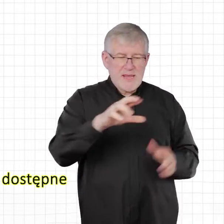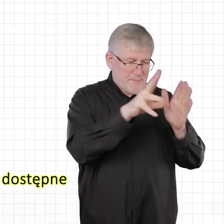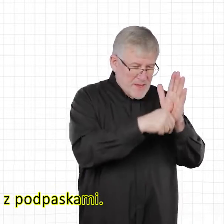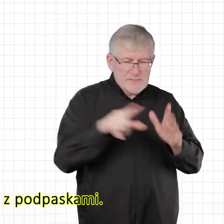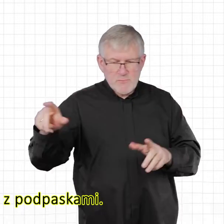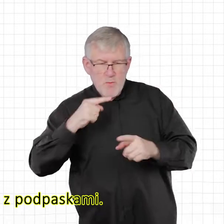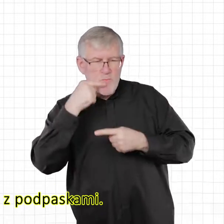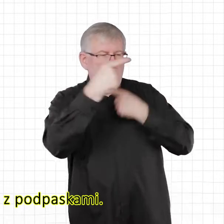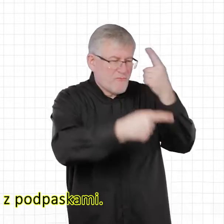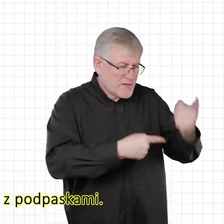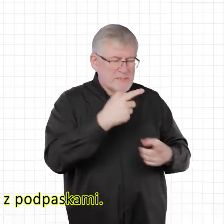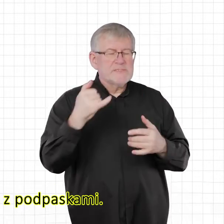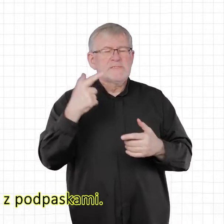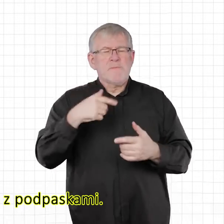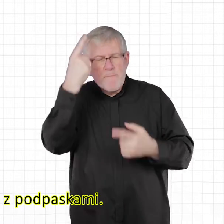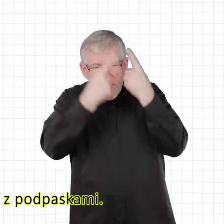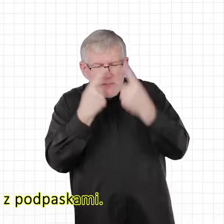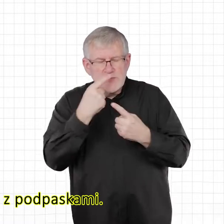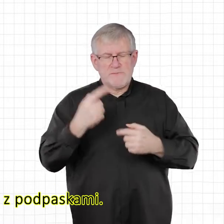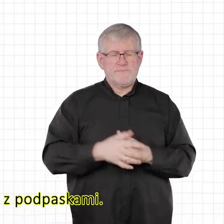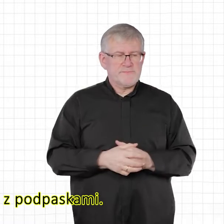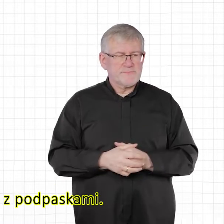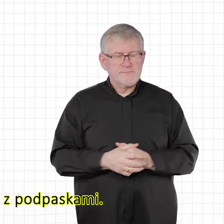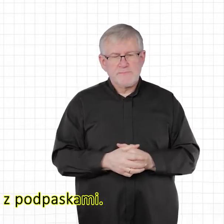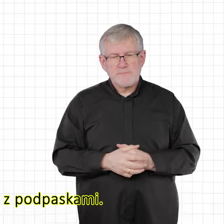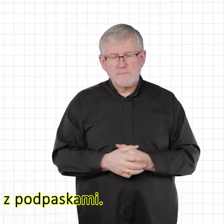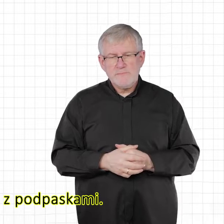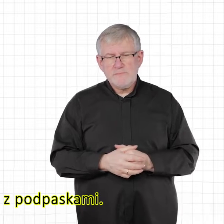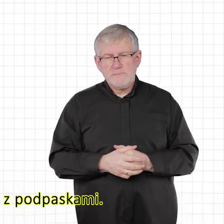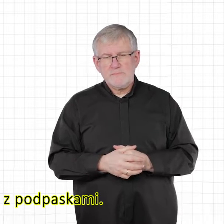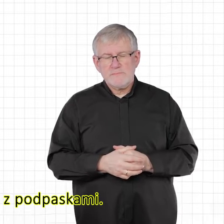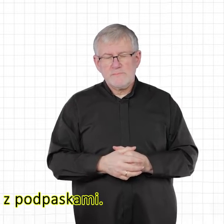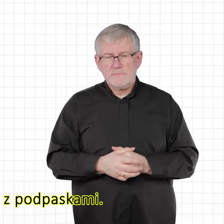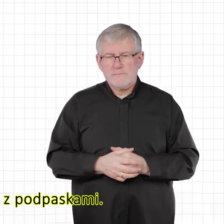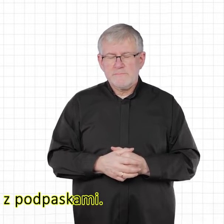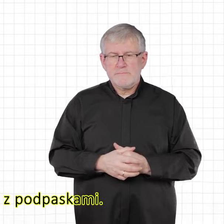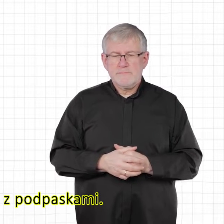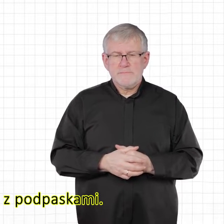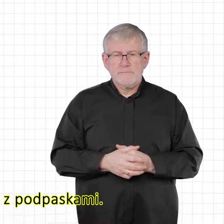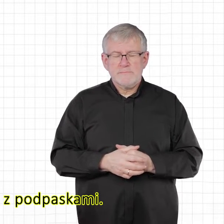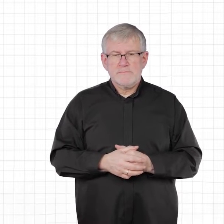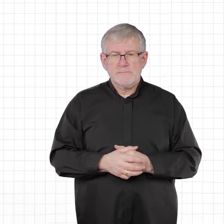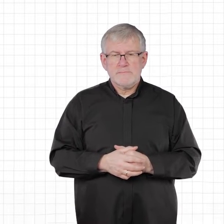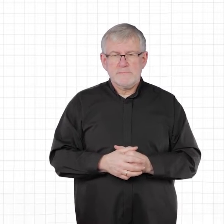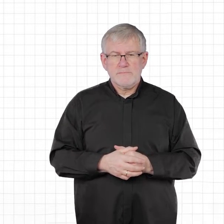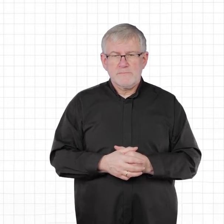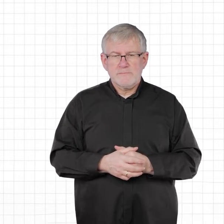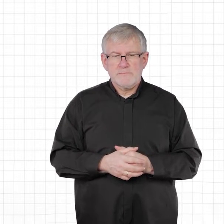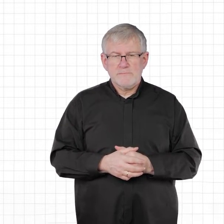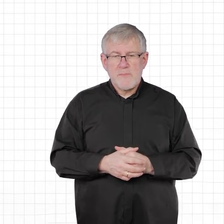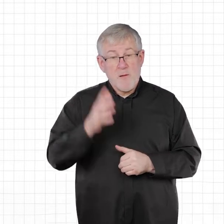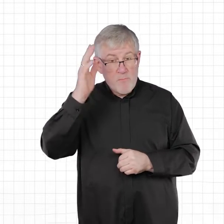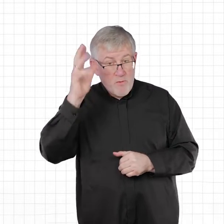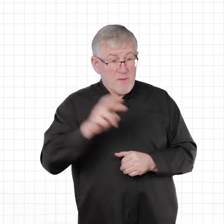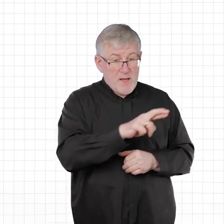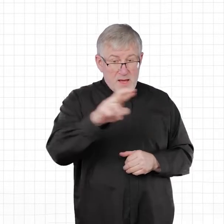every school, and some of them, or some of public schools, have a special box. It's like a first aid